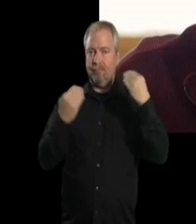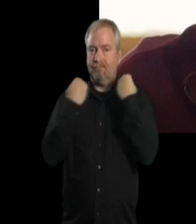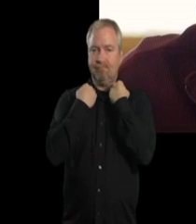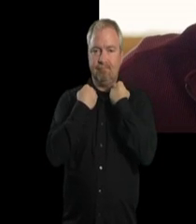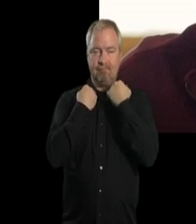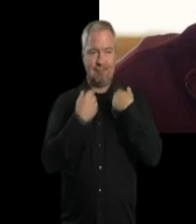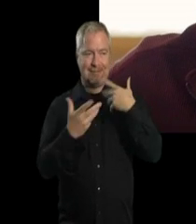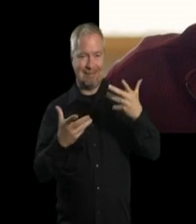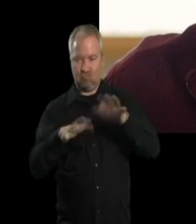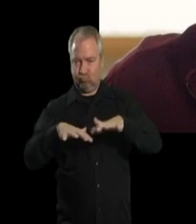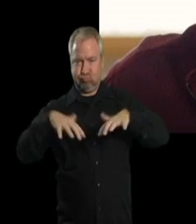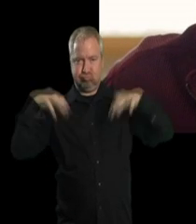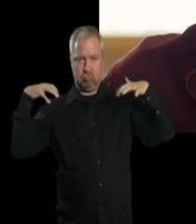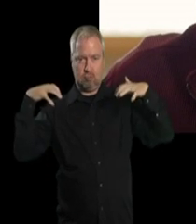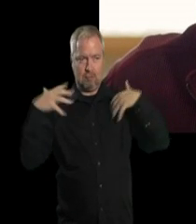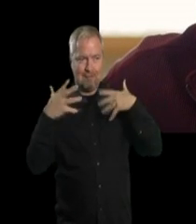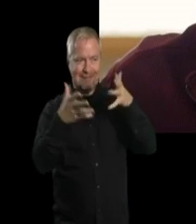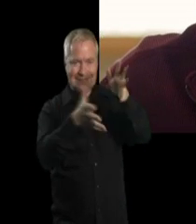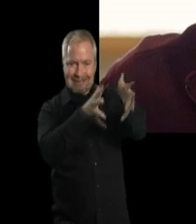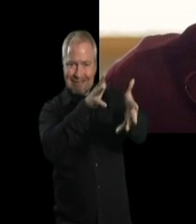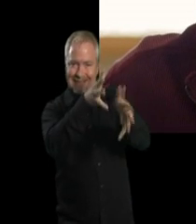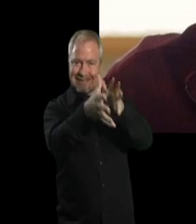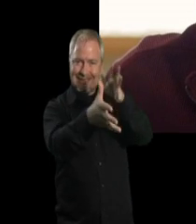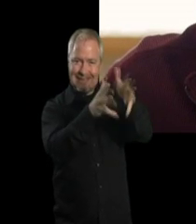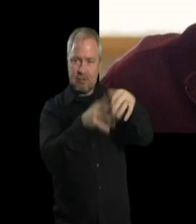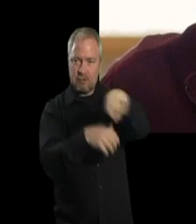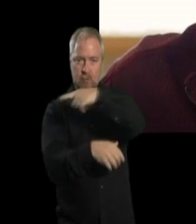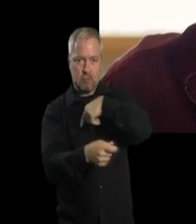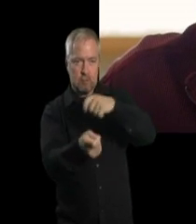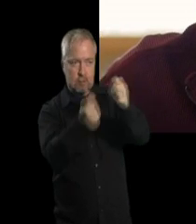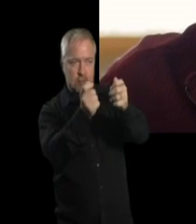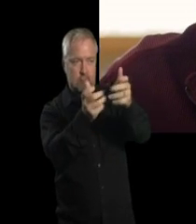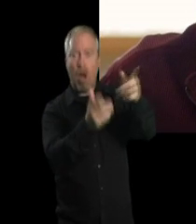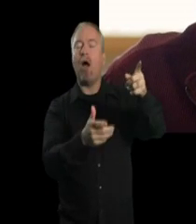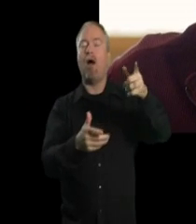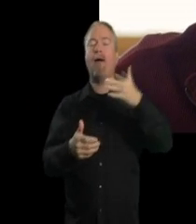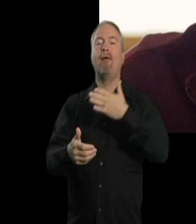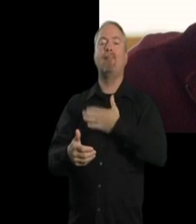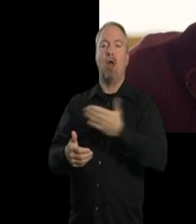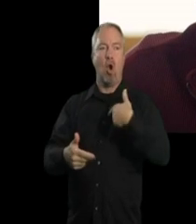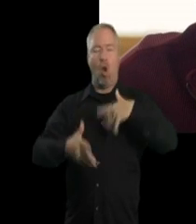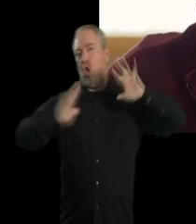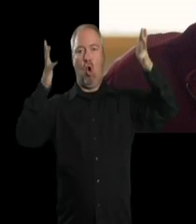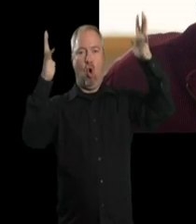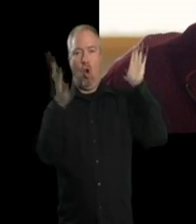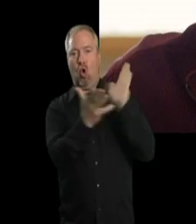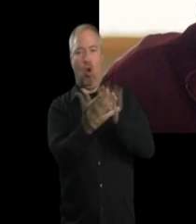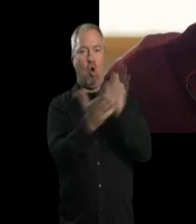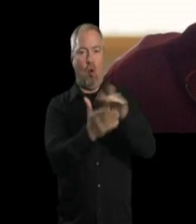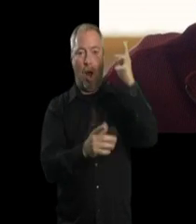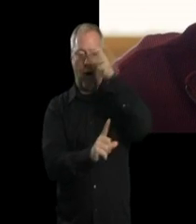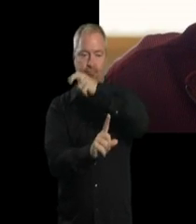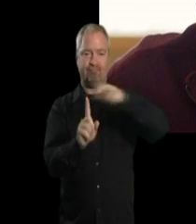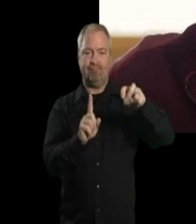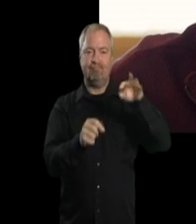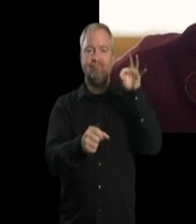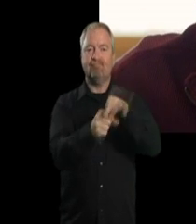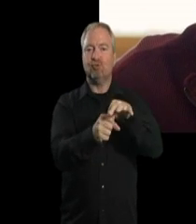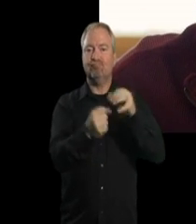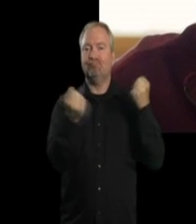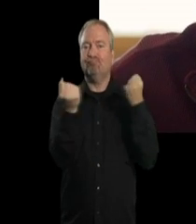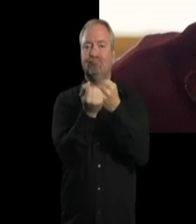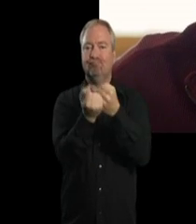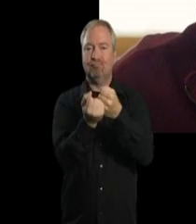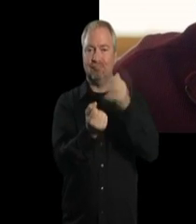showed up. There was a packed room, and everybody was clamoring for him to switch his mind and his vote,